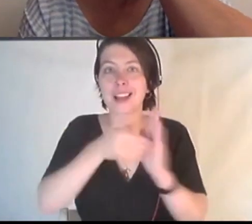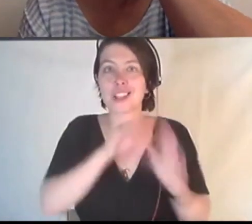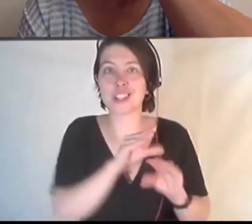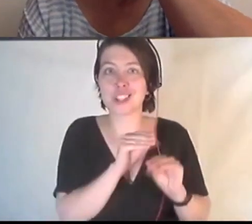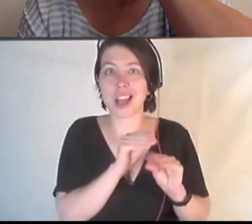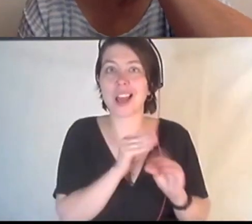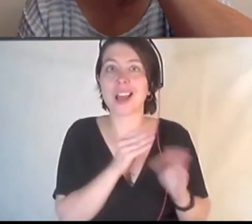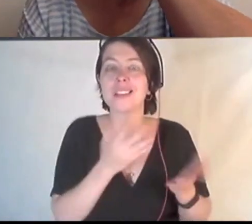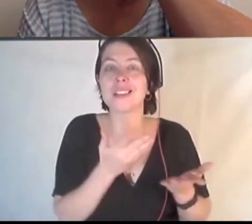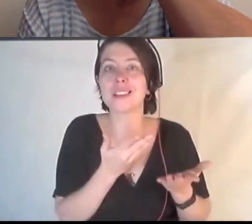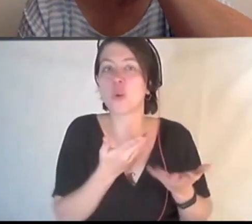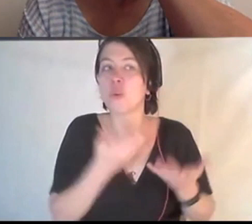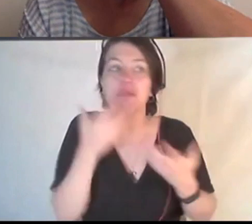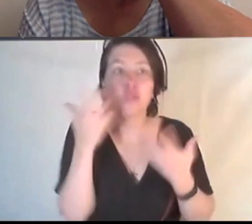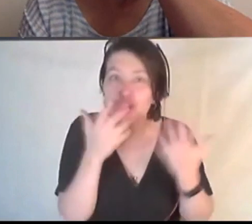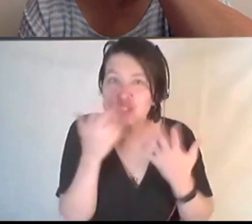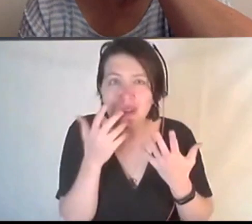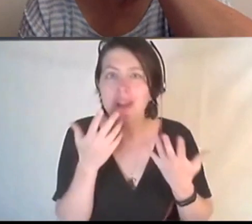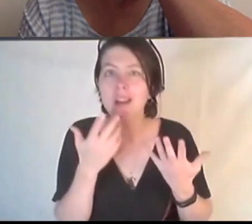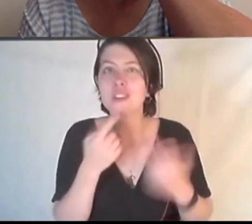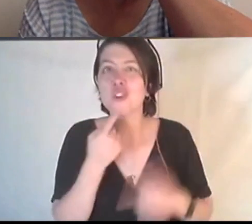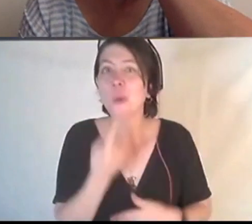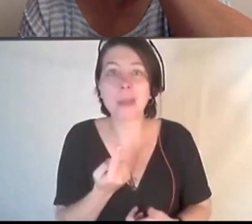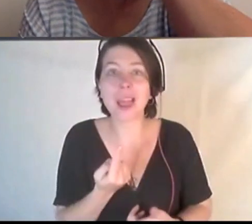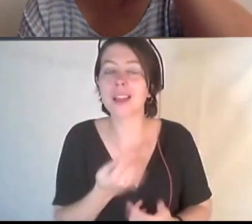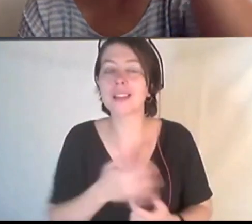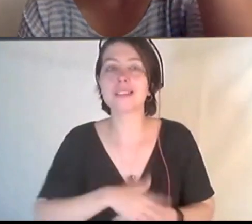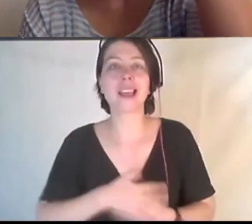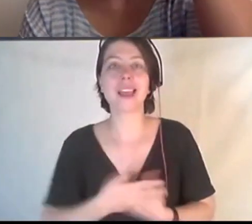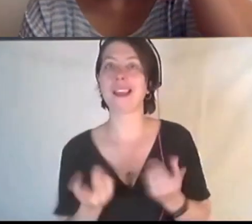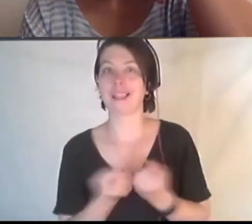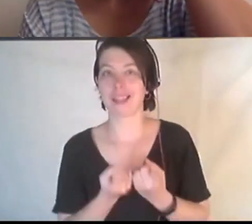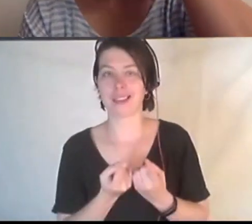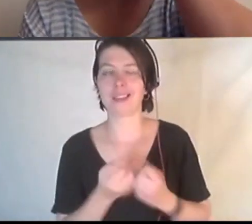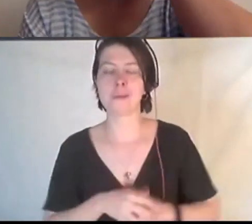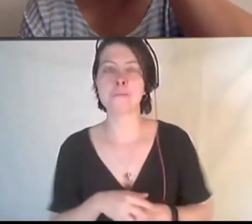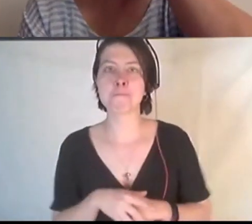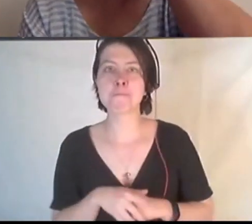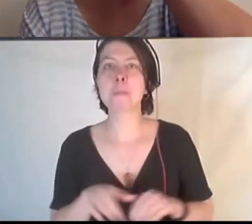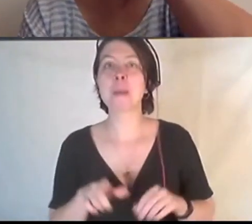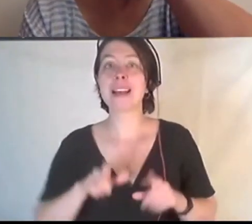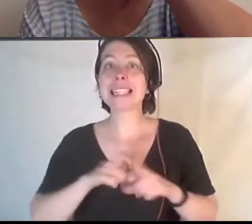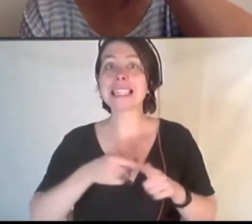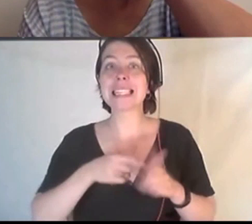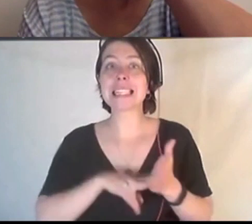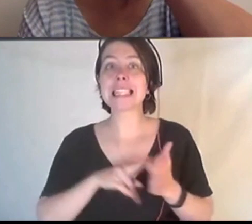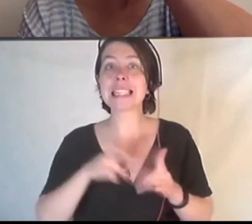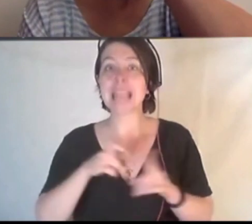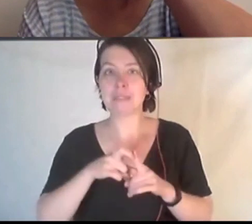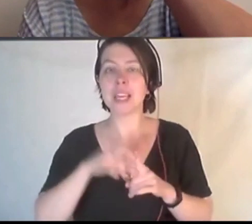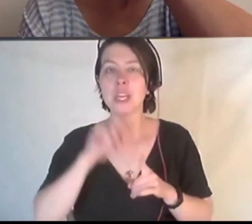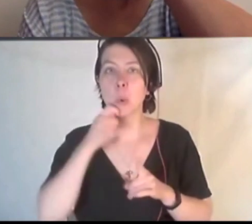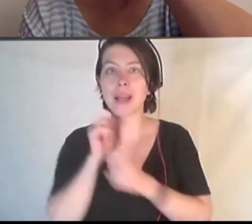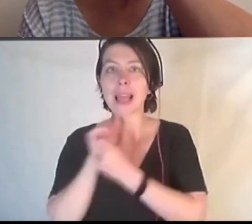well, comments. In fact, we're probably going to send an email out. David will send an email out to everyone